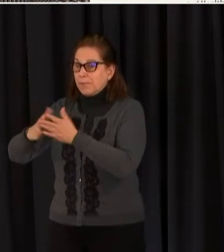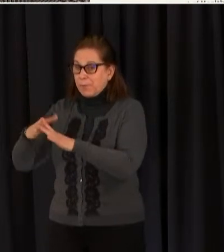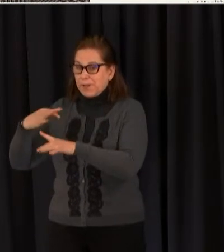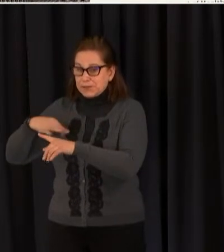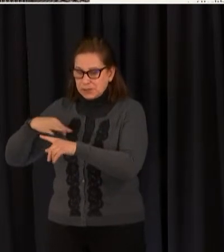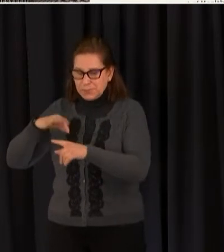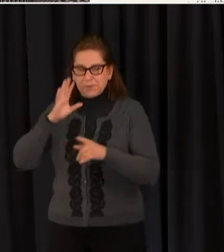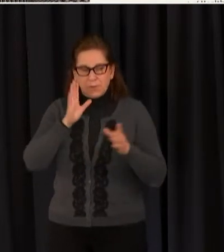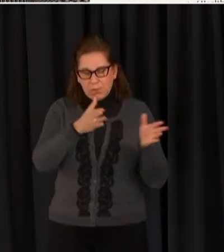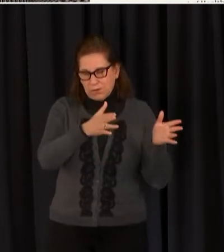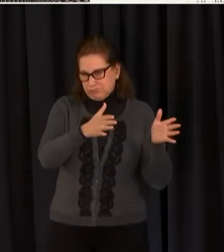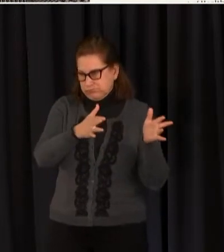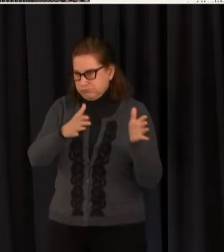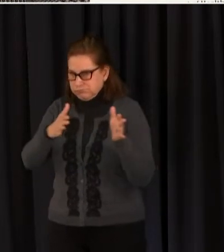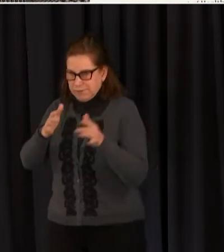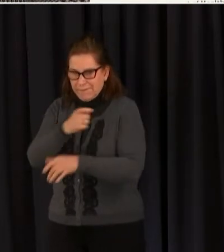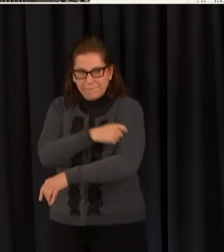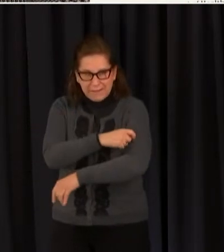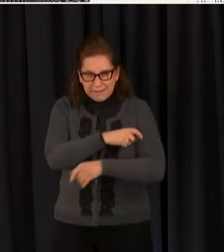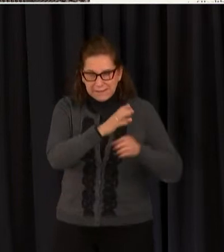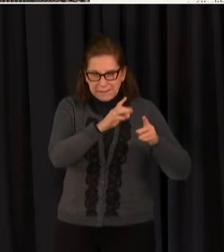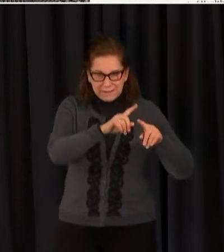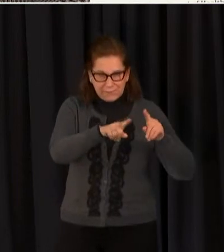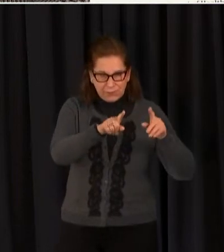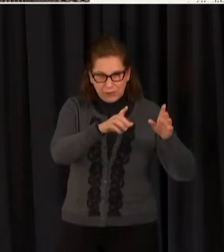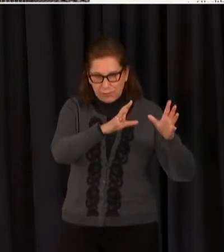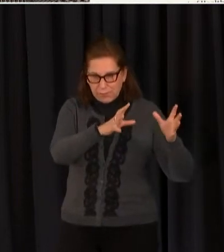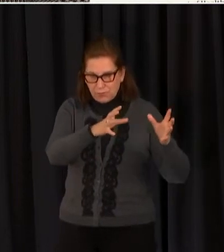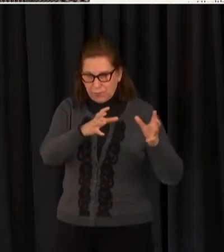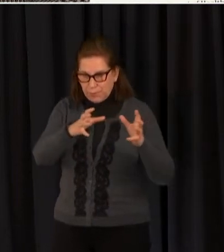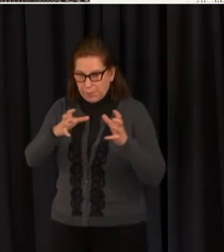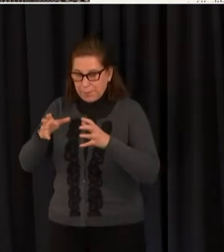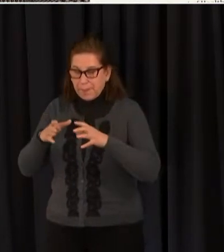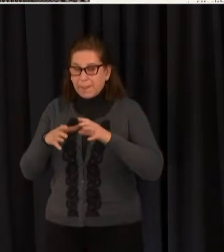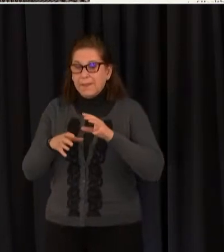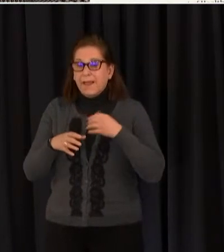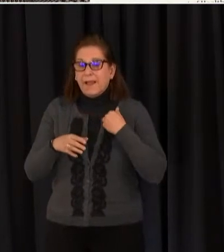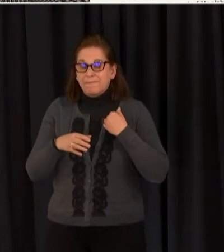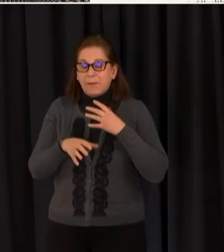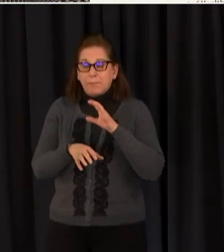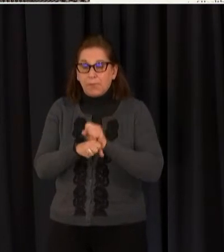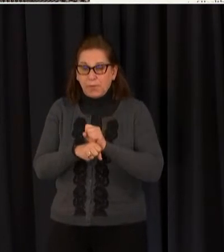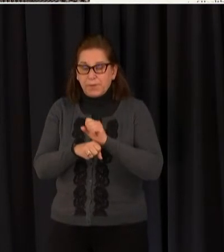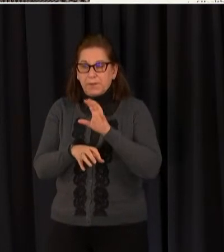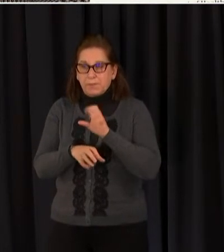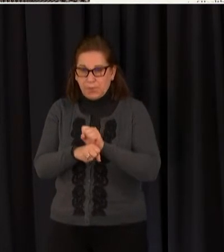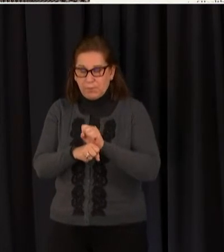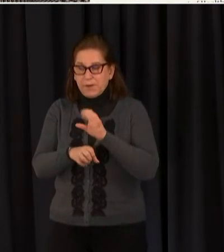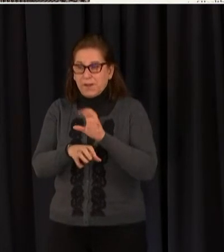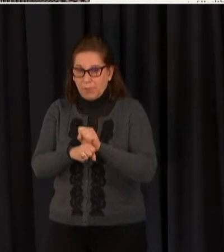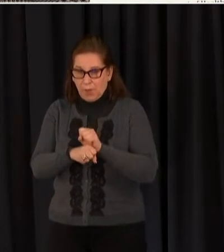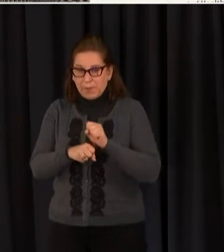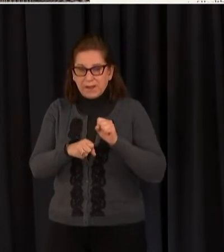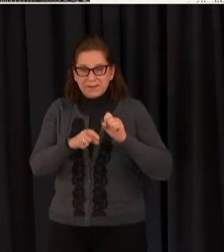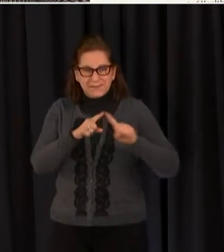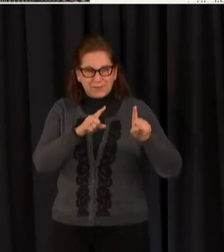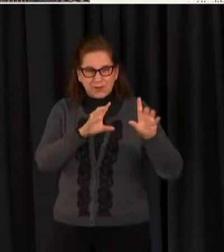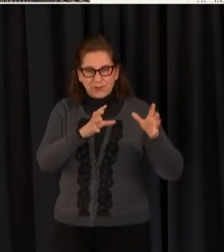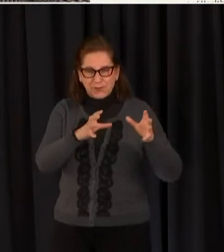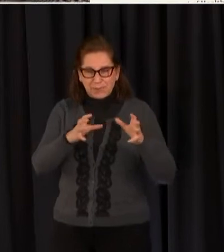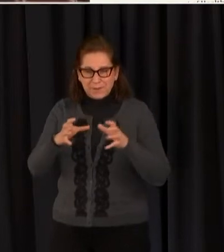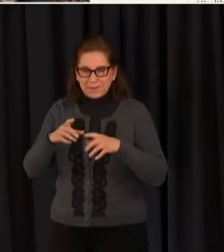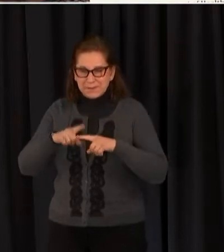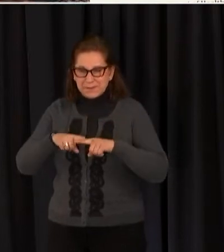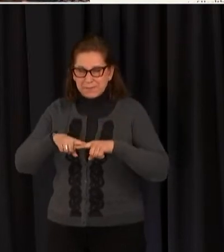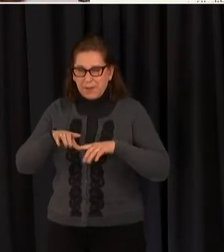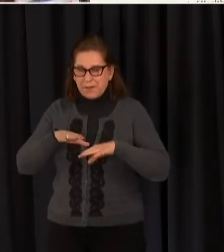vaccine supply, may begin to receive appointments within the week of their eligibility, but again, that is contingent on our